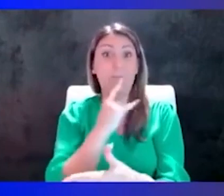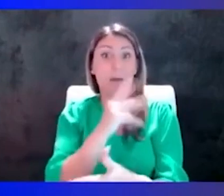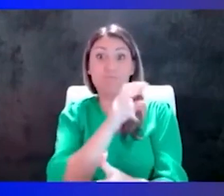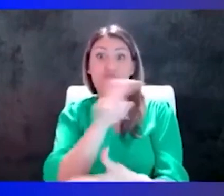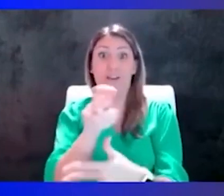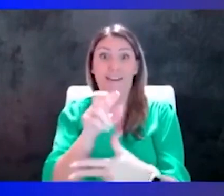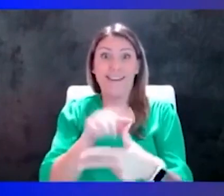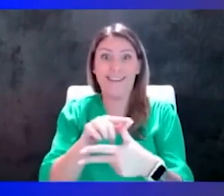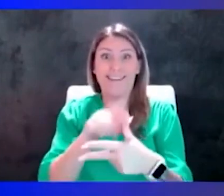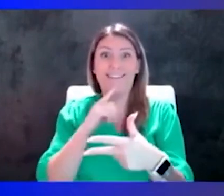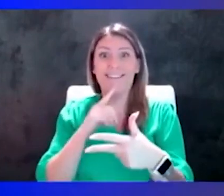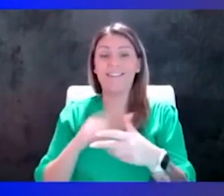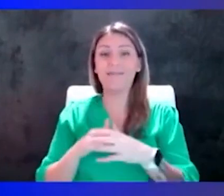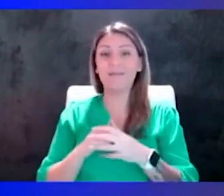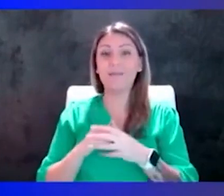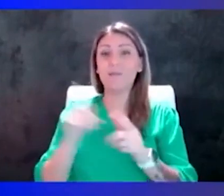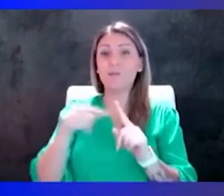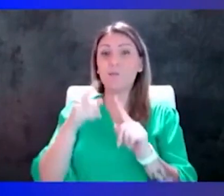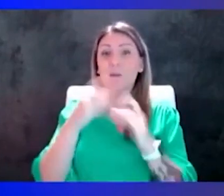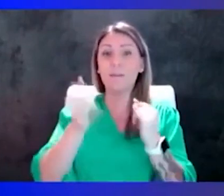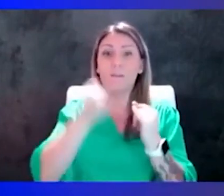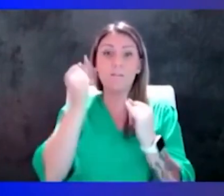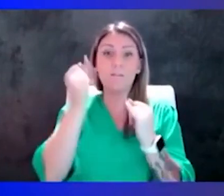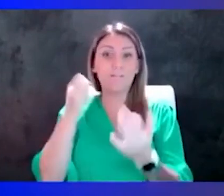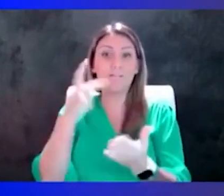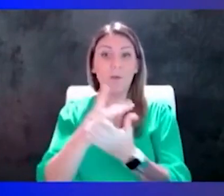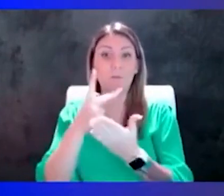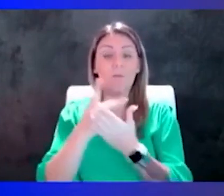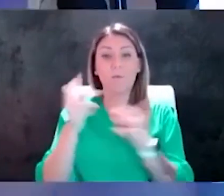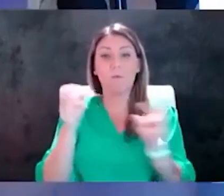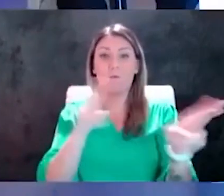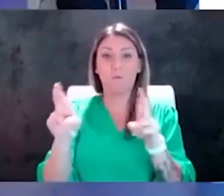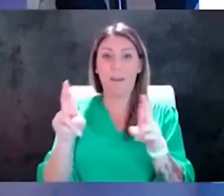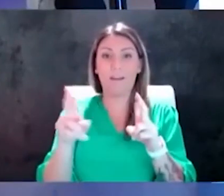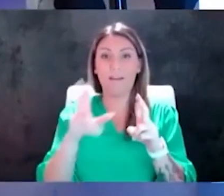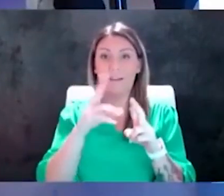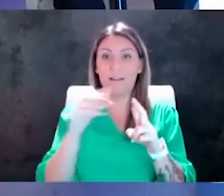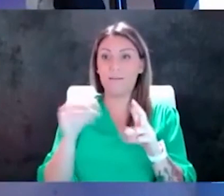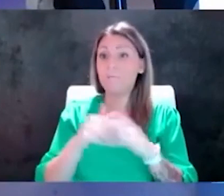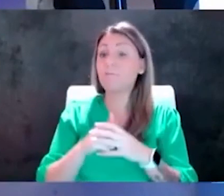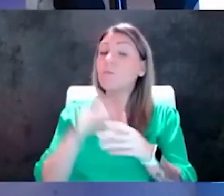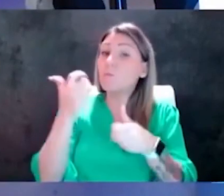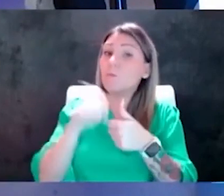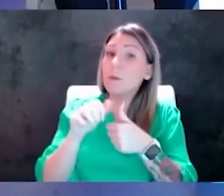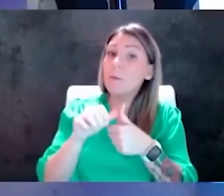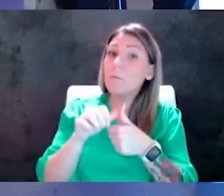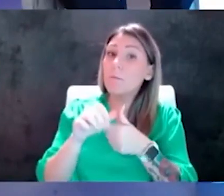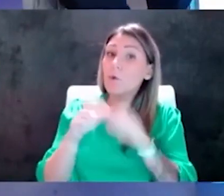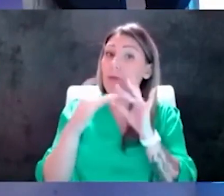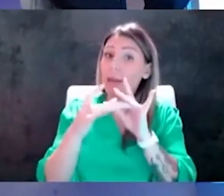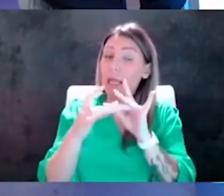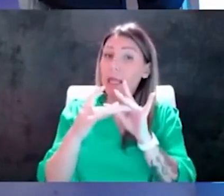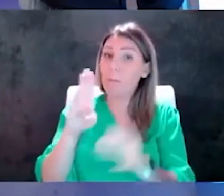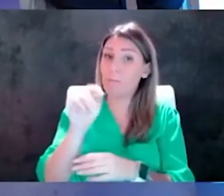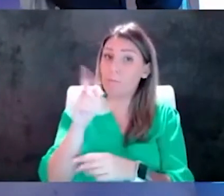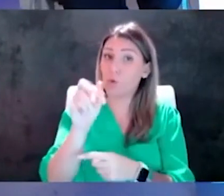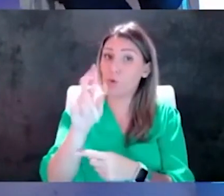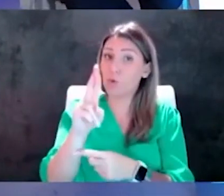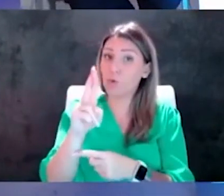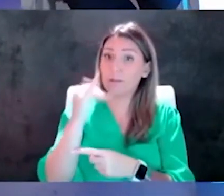soon as we get that final approval, we're ready to go, and we'll give that out. But remember this about the boosters. If you get into the fine